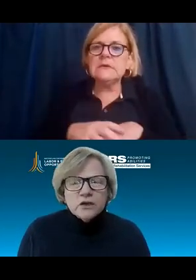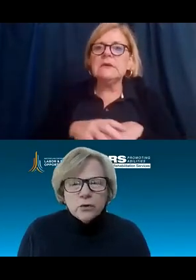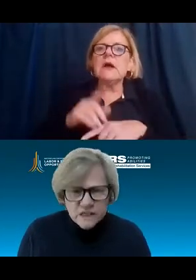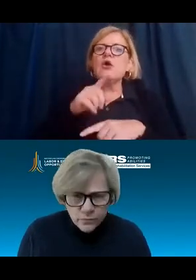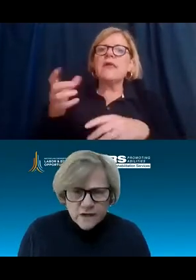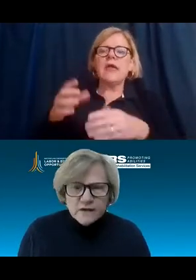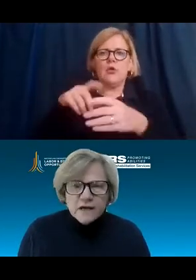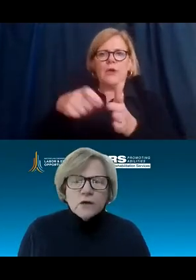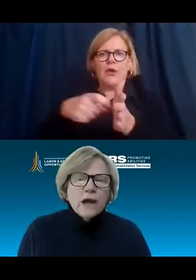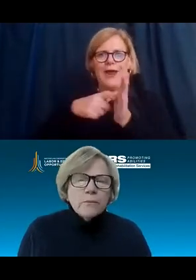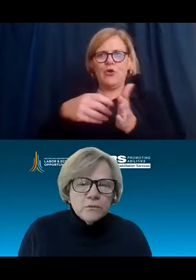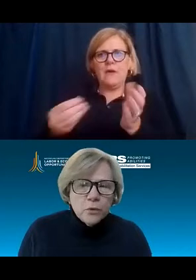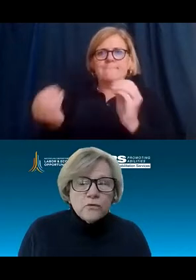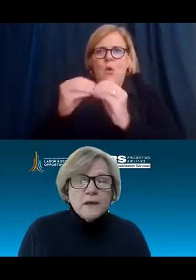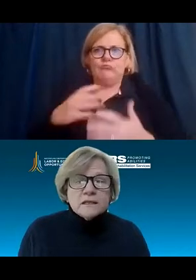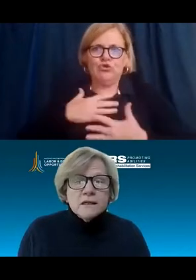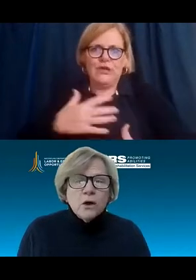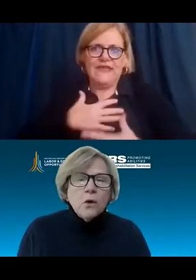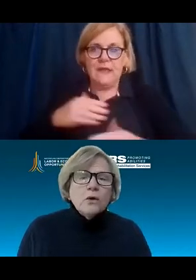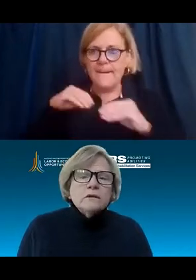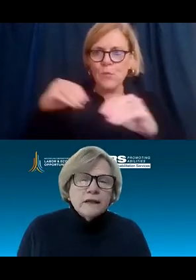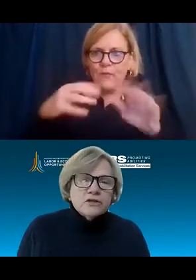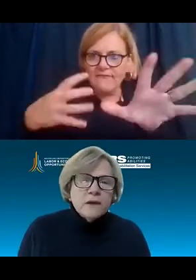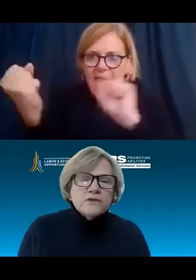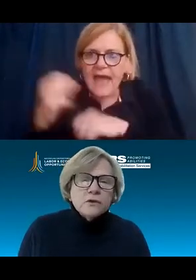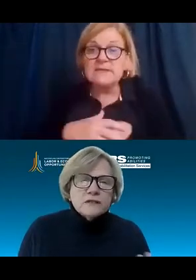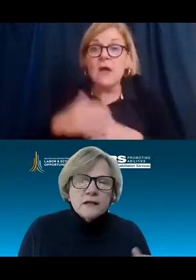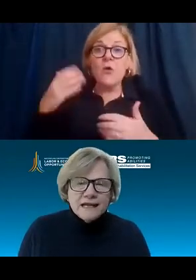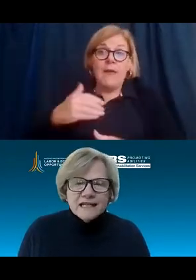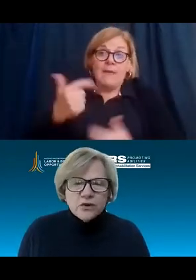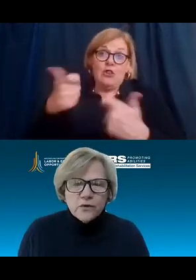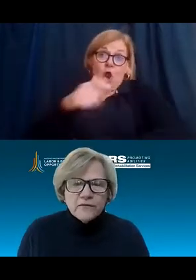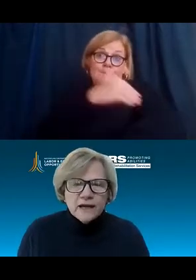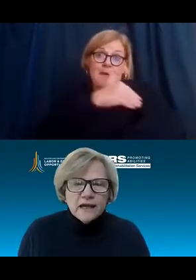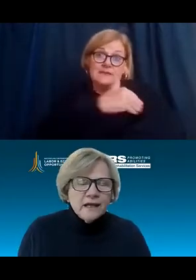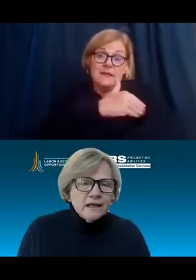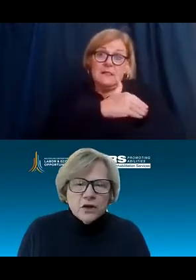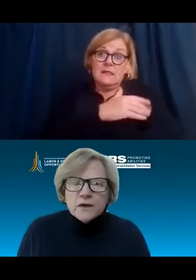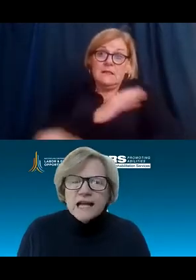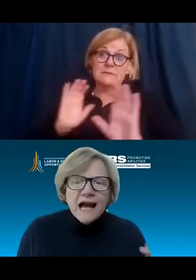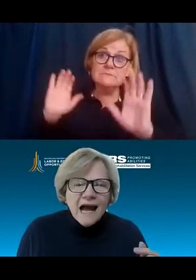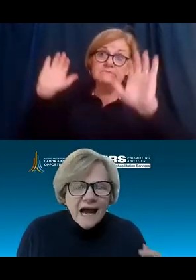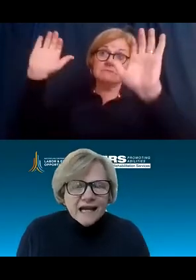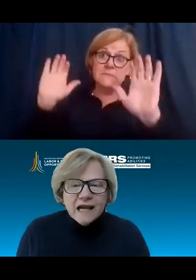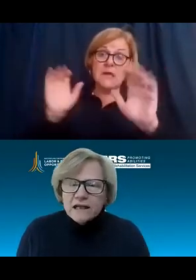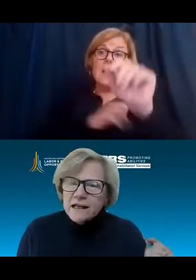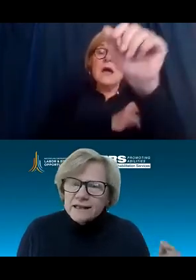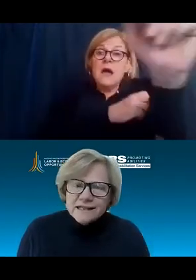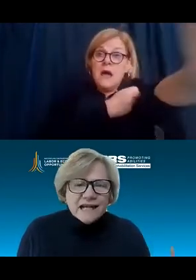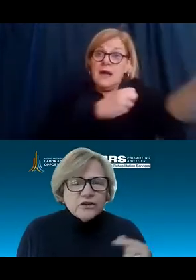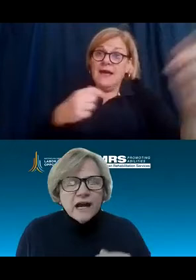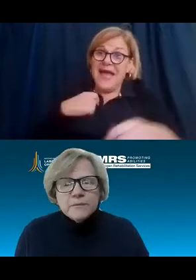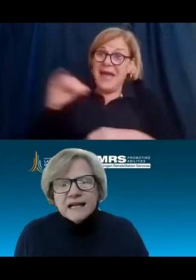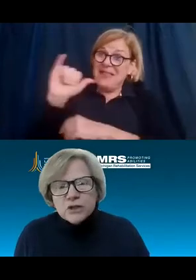require increased breathing, rapid movements, or large muscles against gravity. You notice unlike